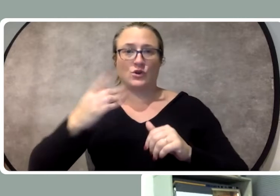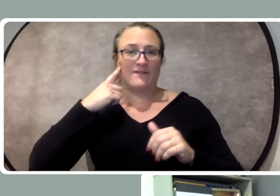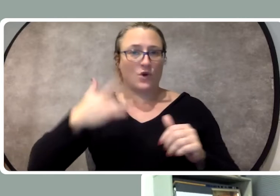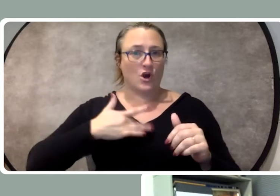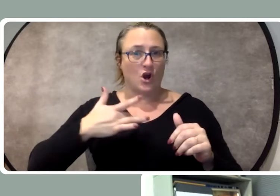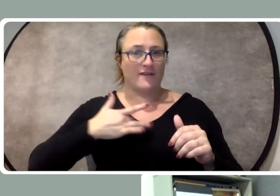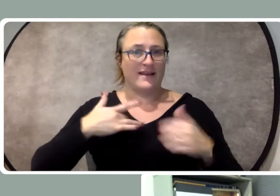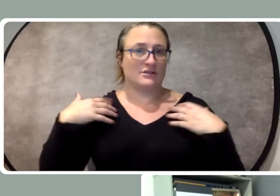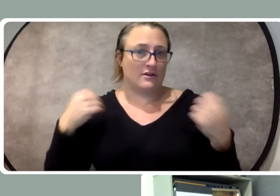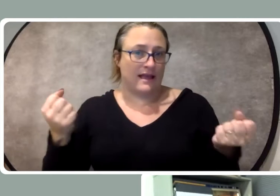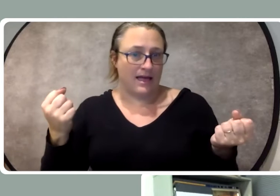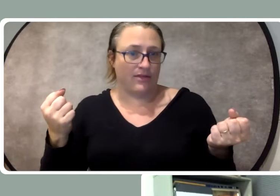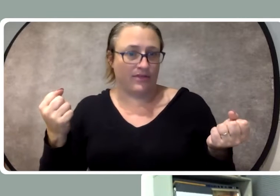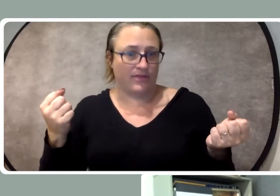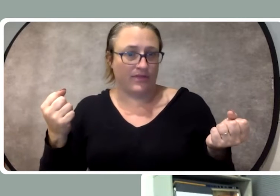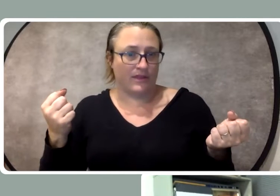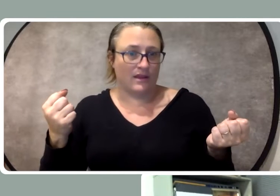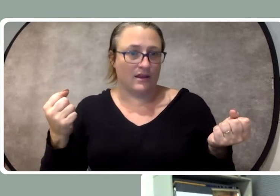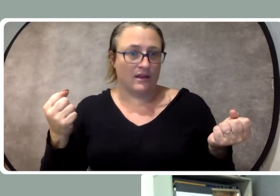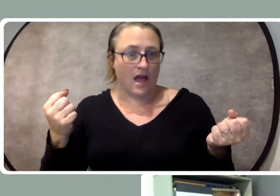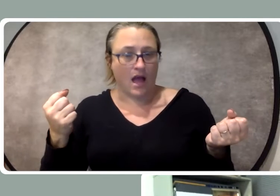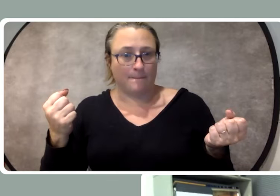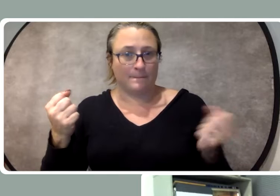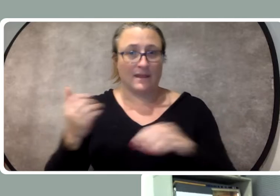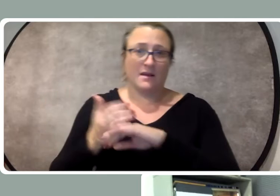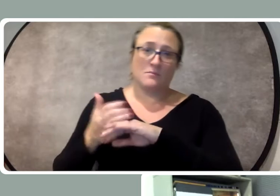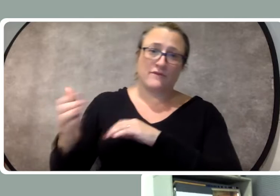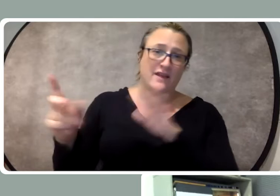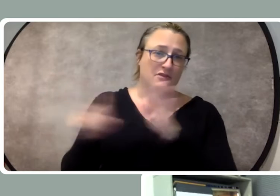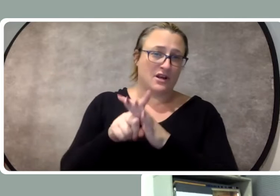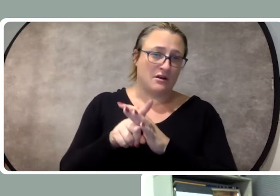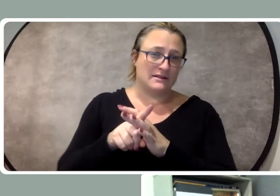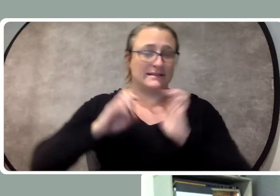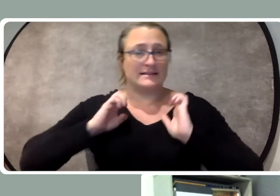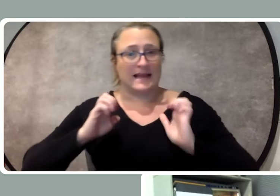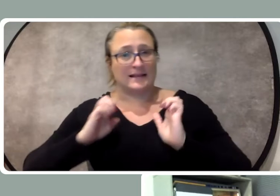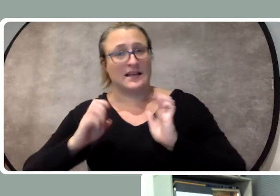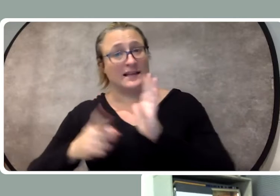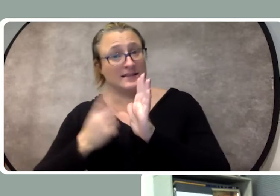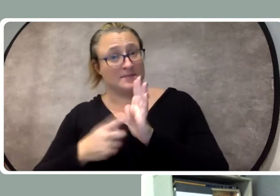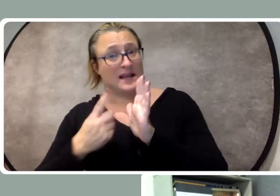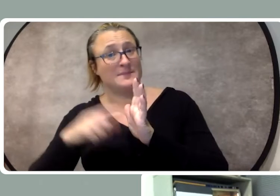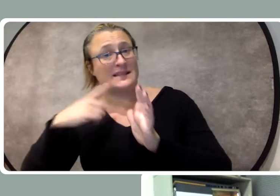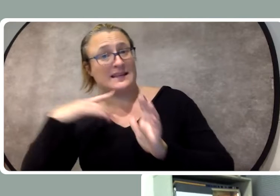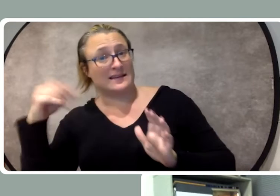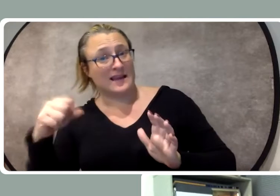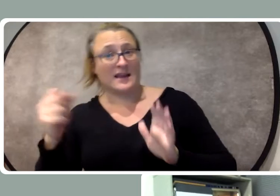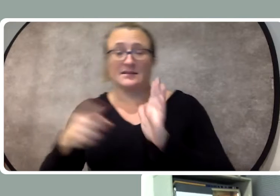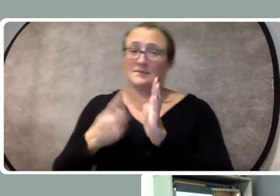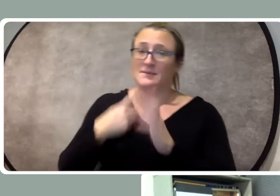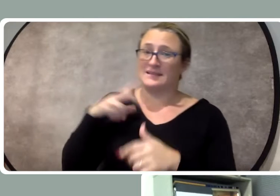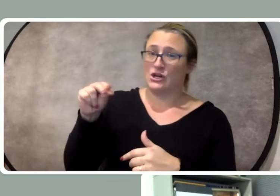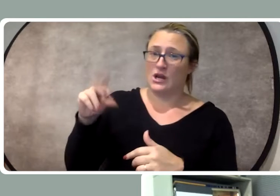health, and the jury is still out on preventing recurrences. Some studies are positive, some studies are negative, but I